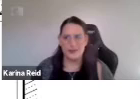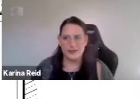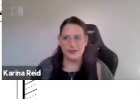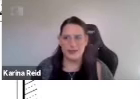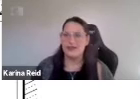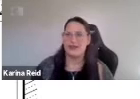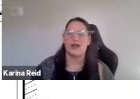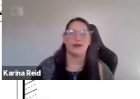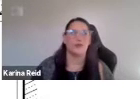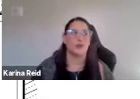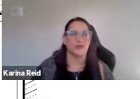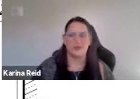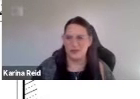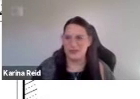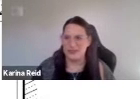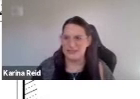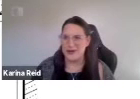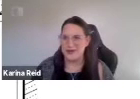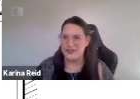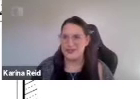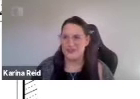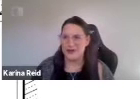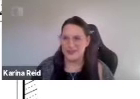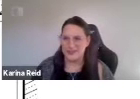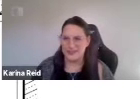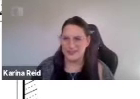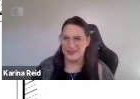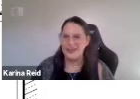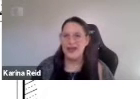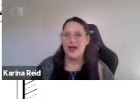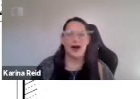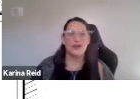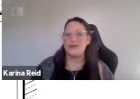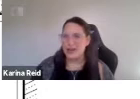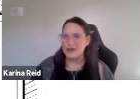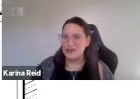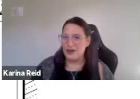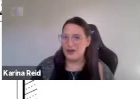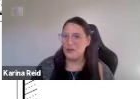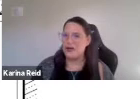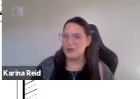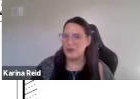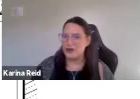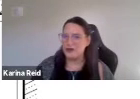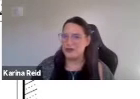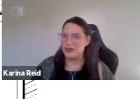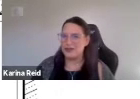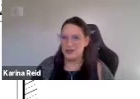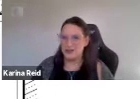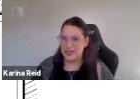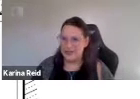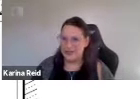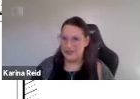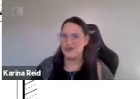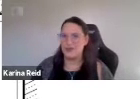institutions within the state that have the words University of Maryland as part of their title. If it helps at all, we are the ones with the